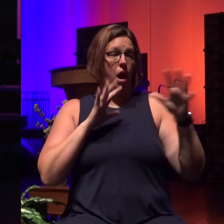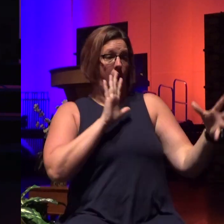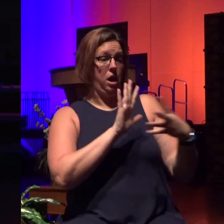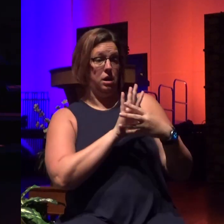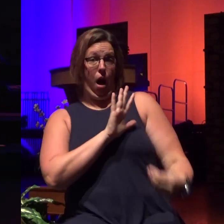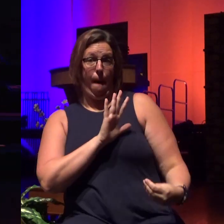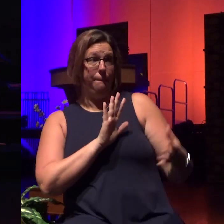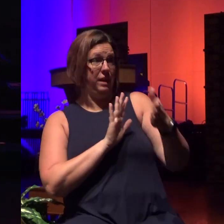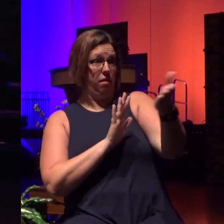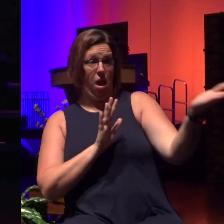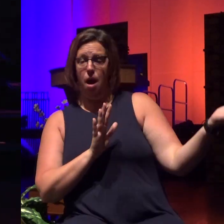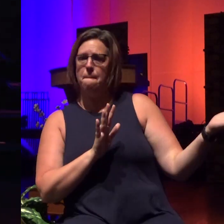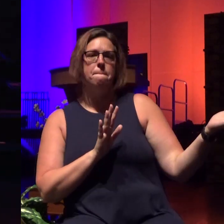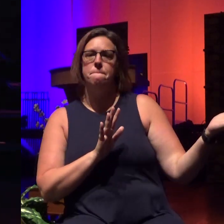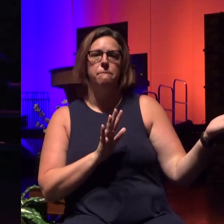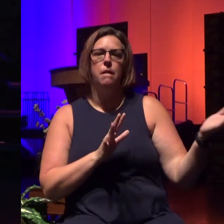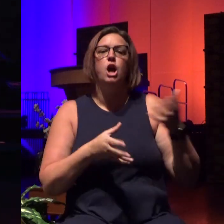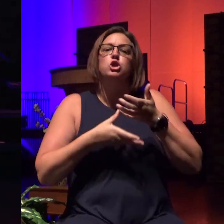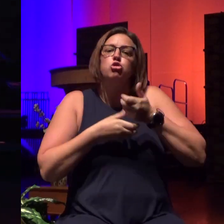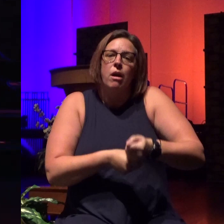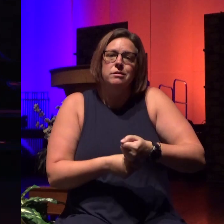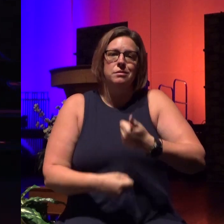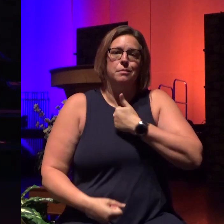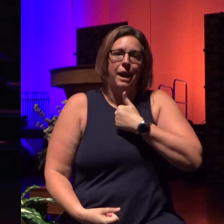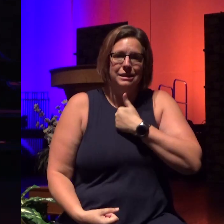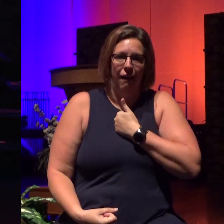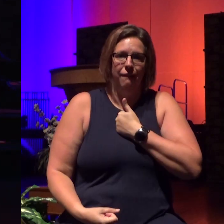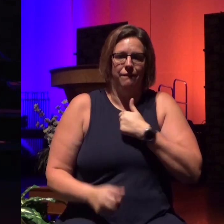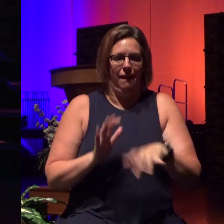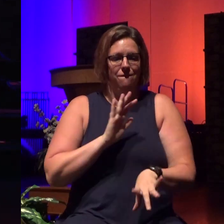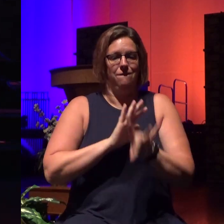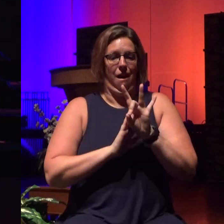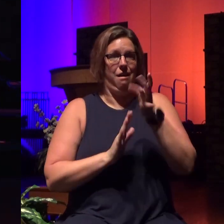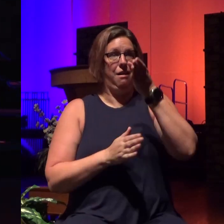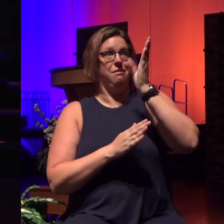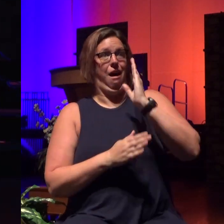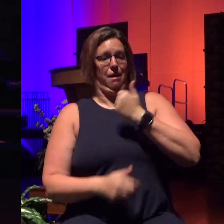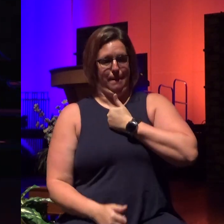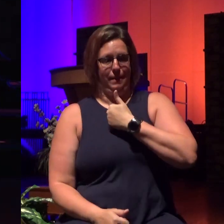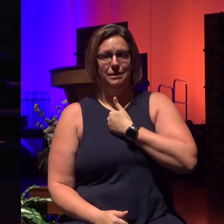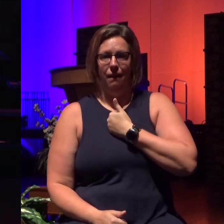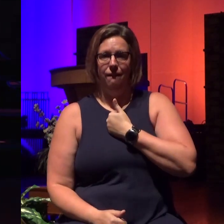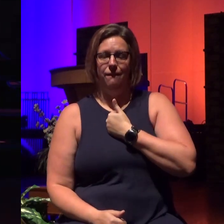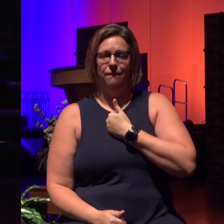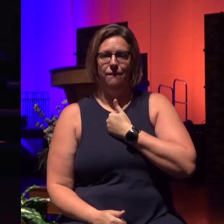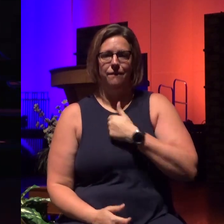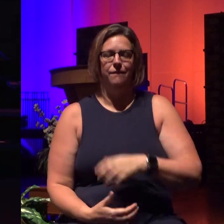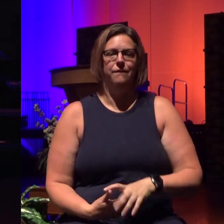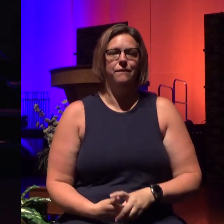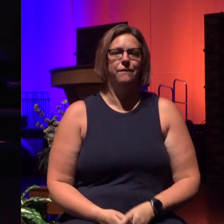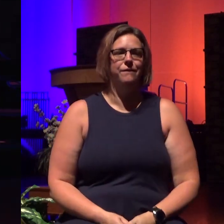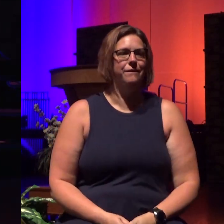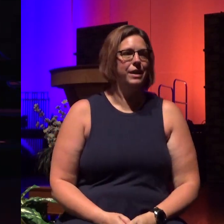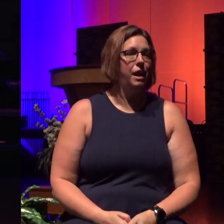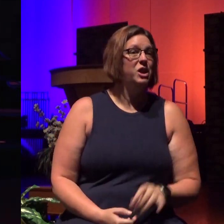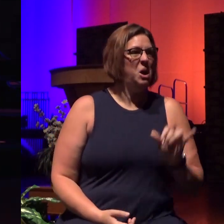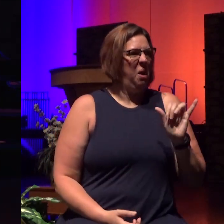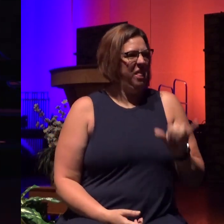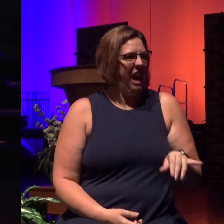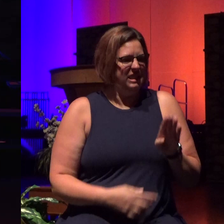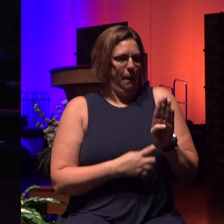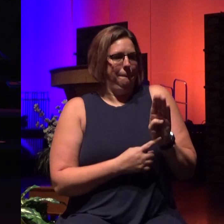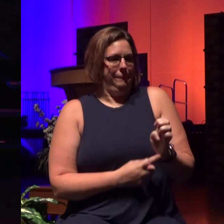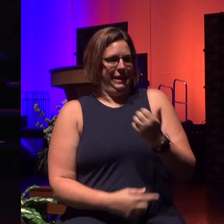self. Find the self in God and God in the self. It's being our authentic